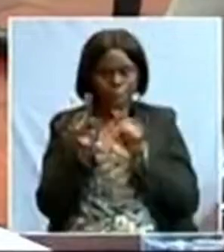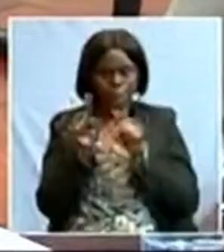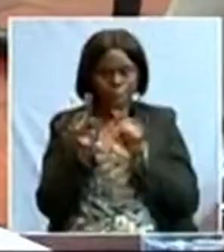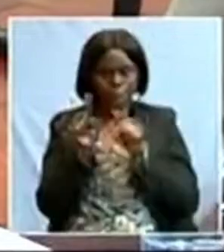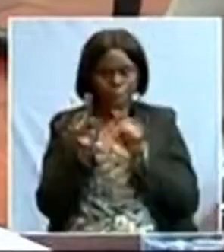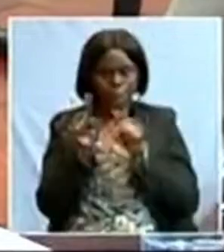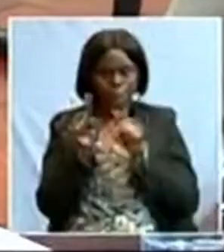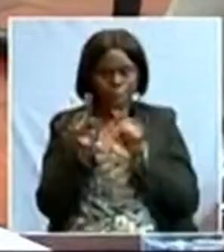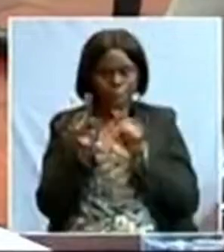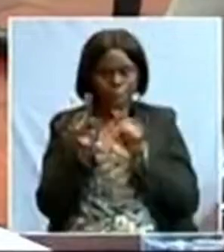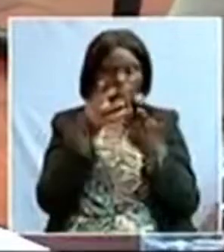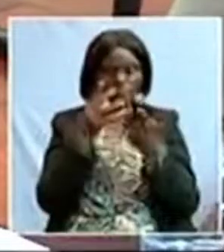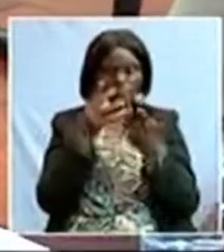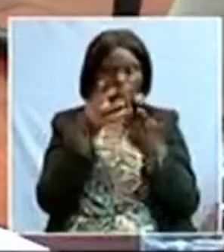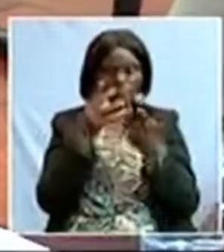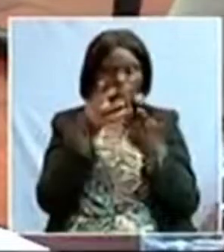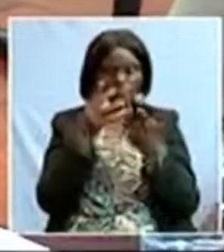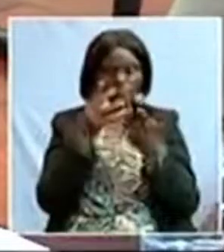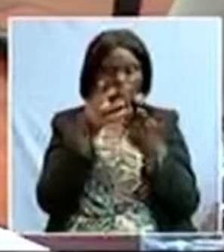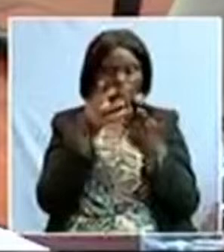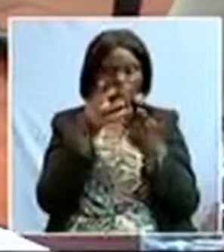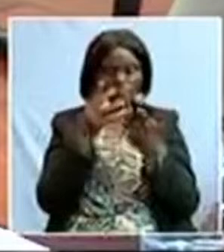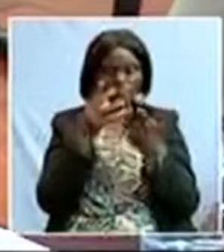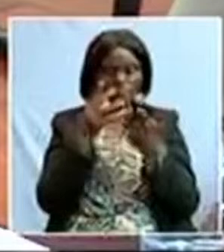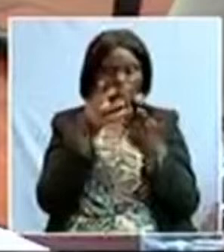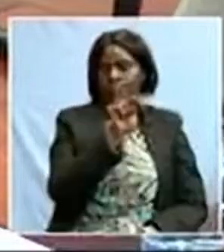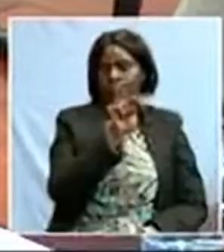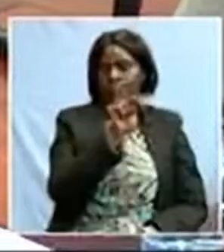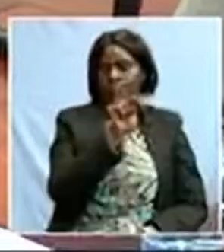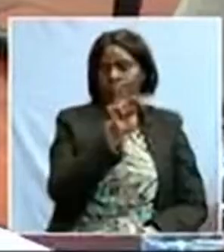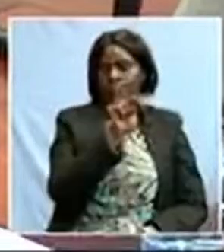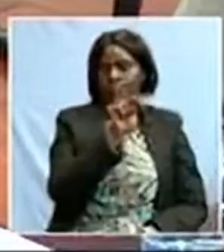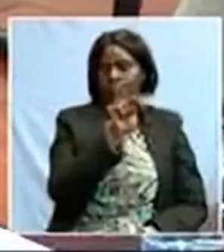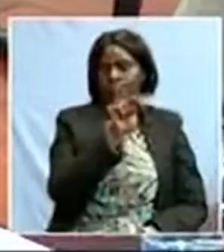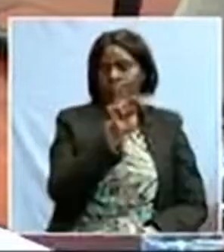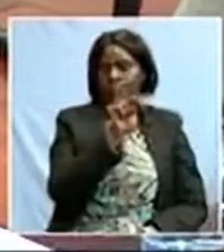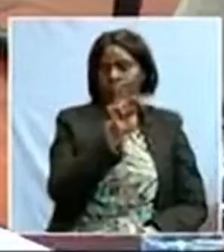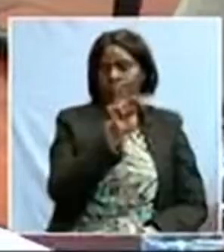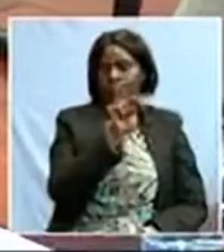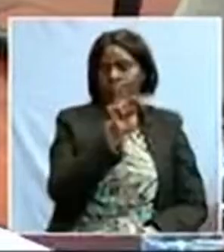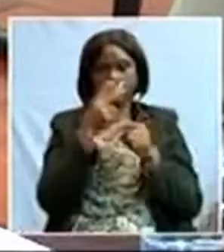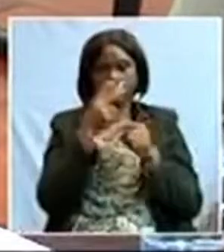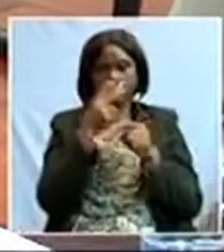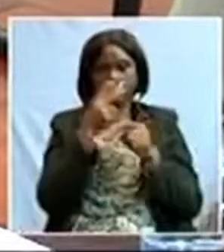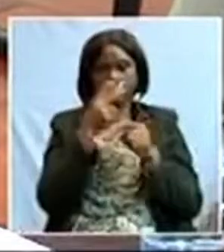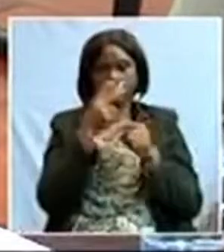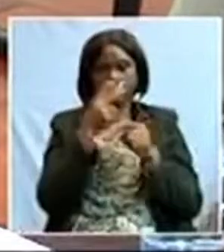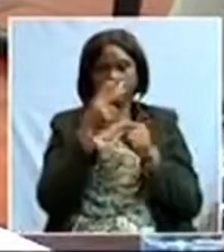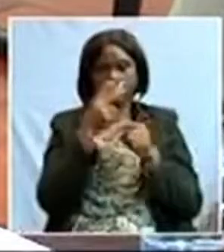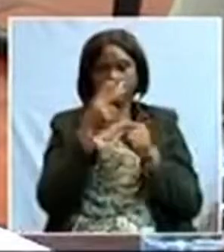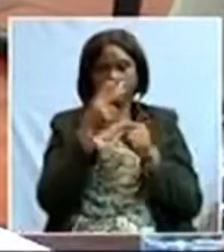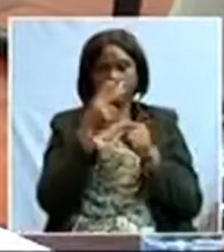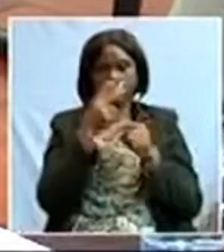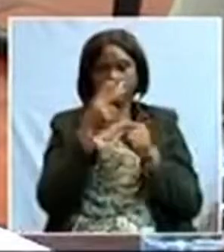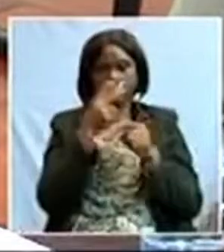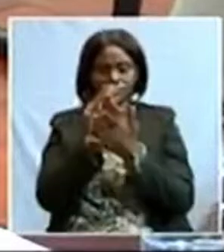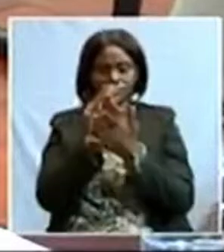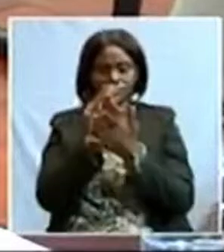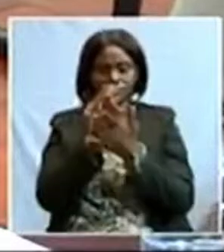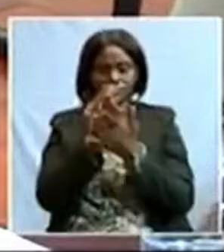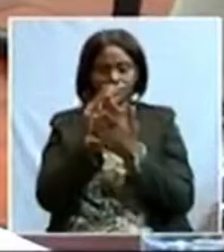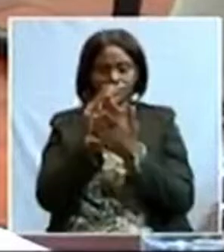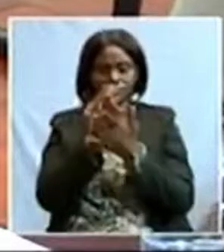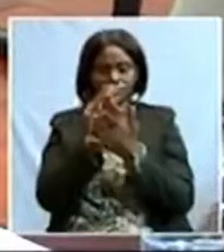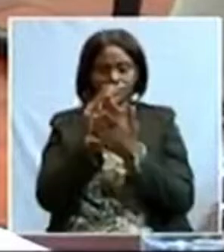to report that the financial statements for 2022 were prepared and have since been reinstated by the Office of the Auditor